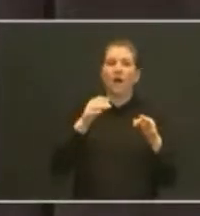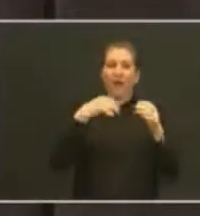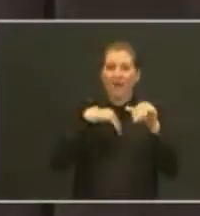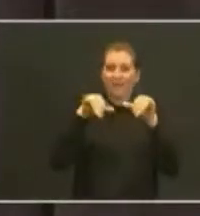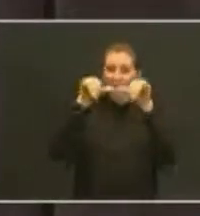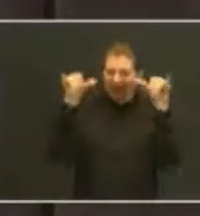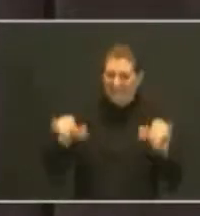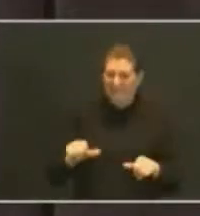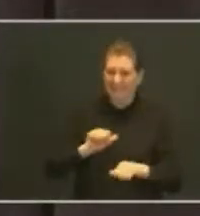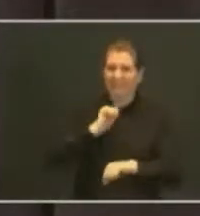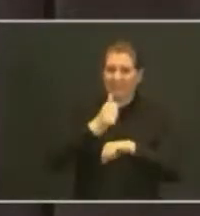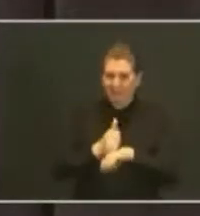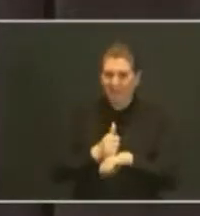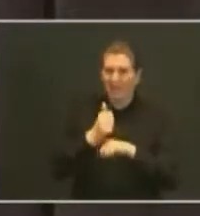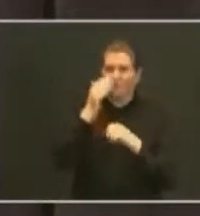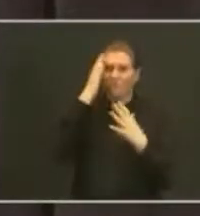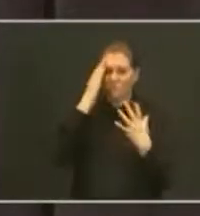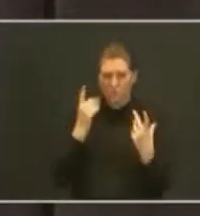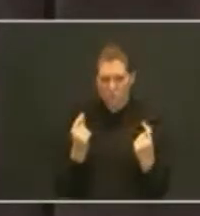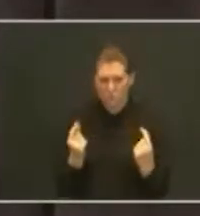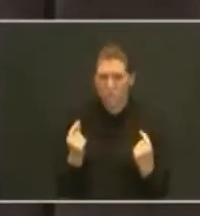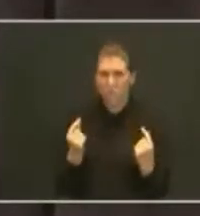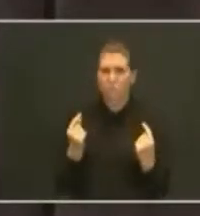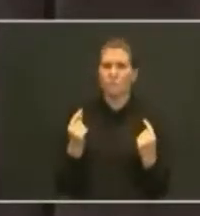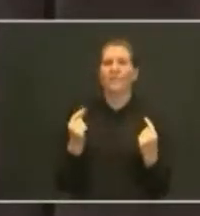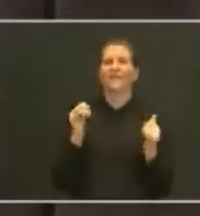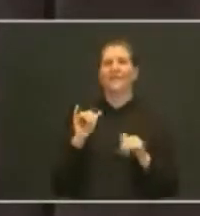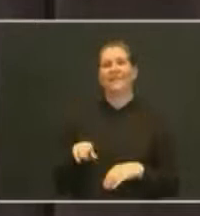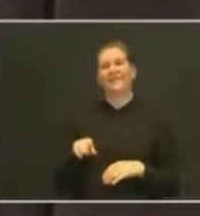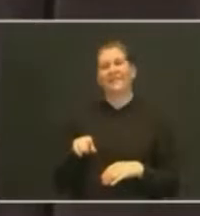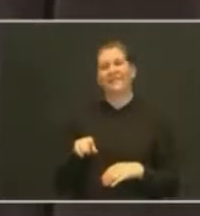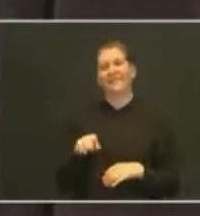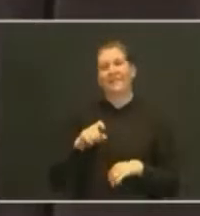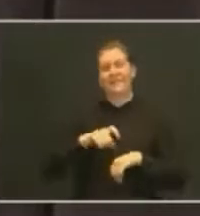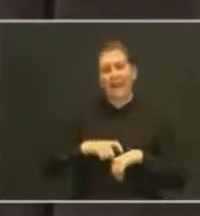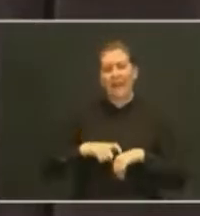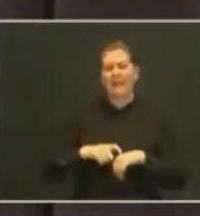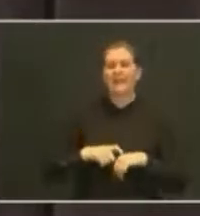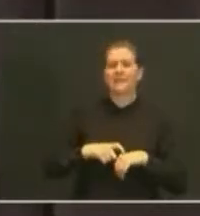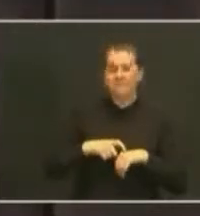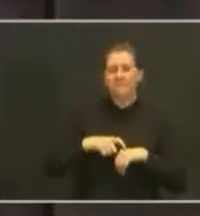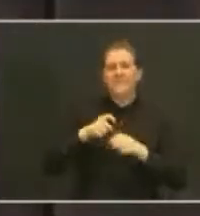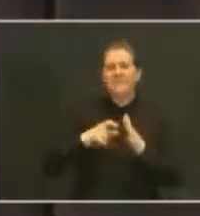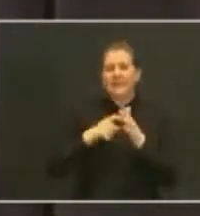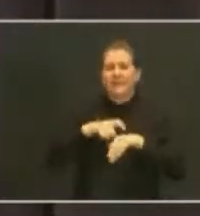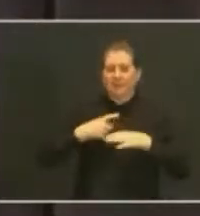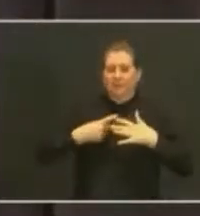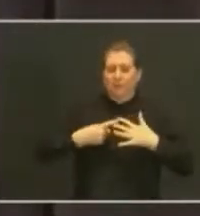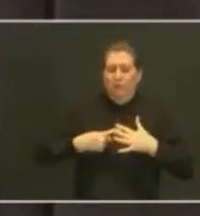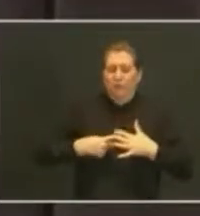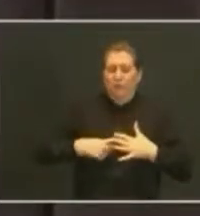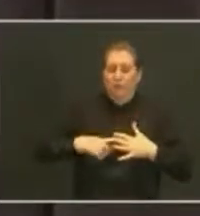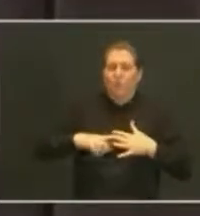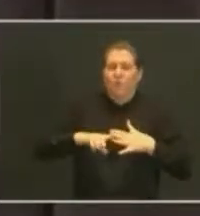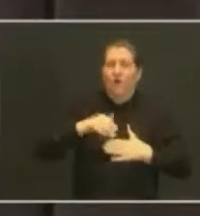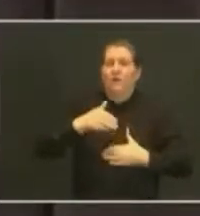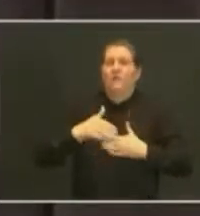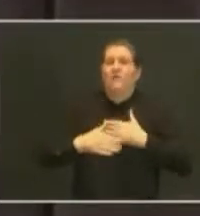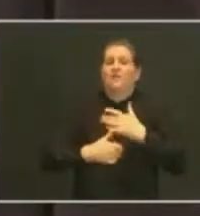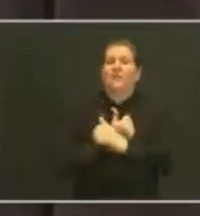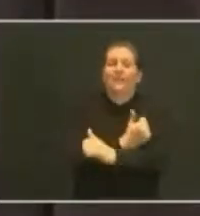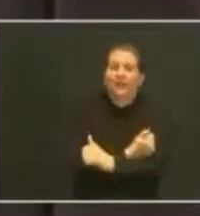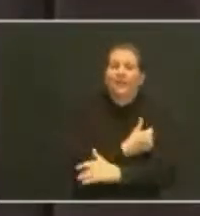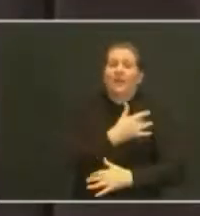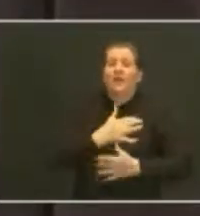Redistribution is the #1 reason why it takes time to get shots into arms. When we started